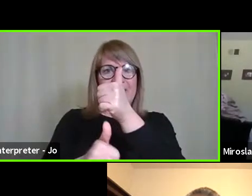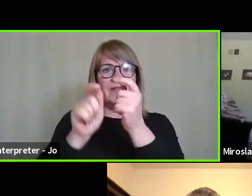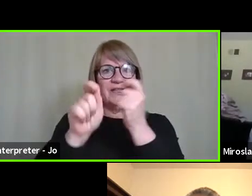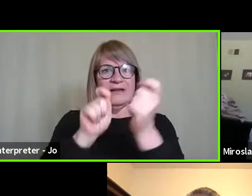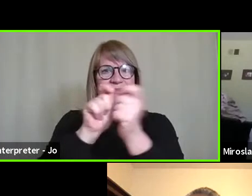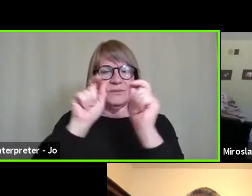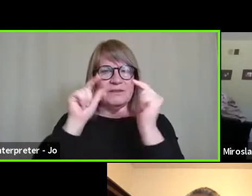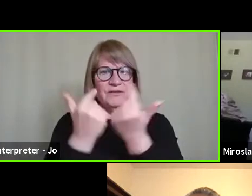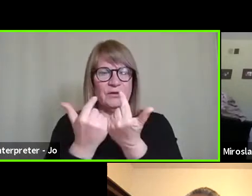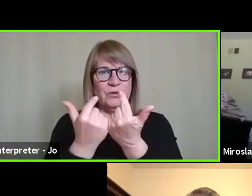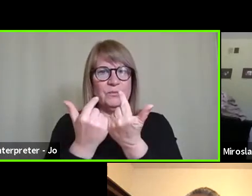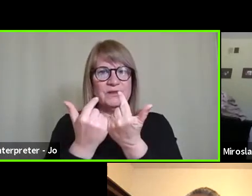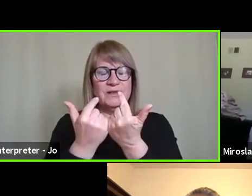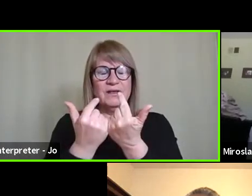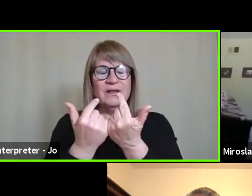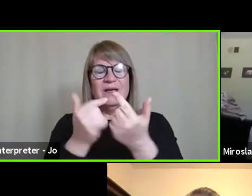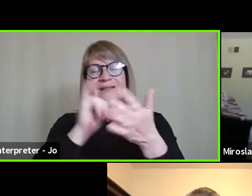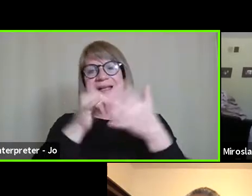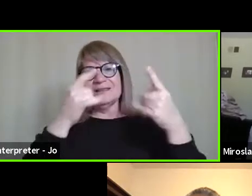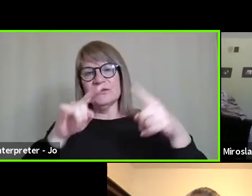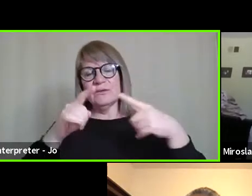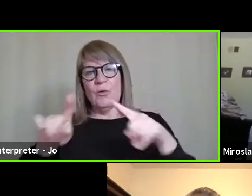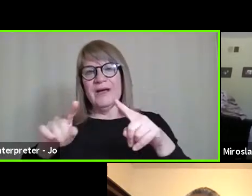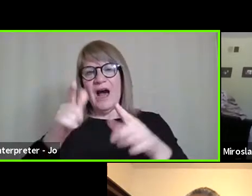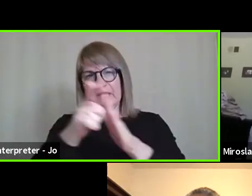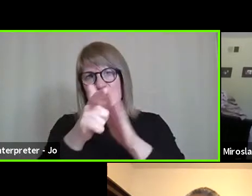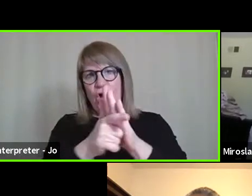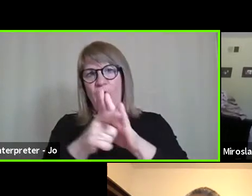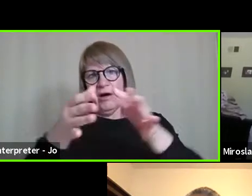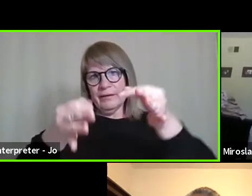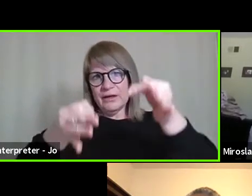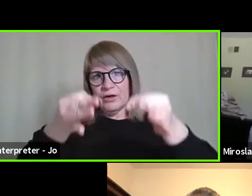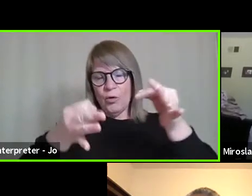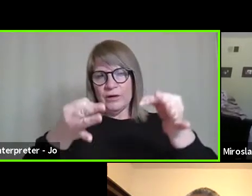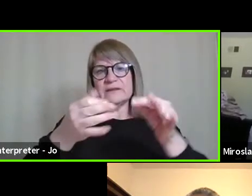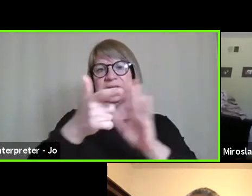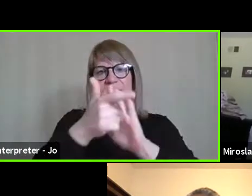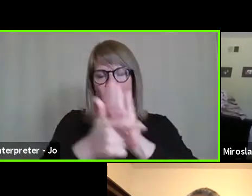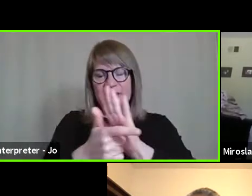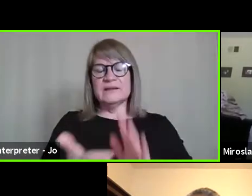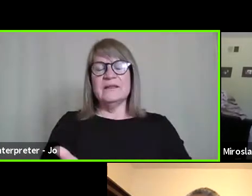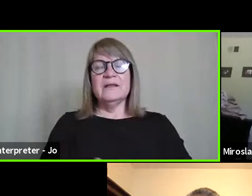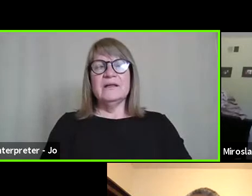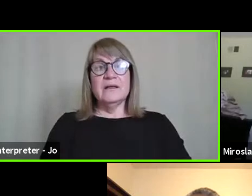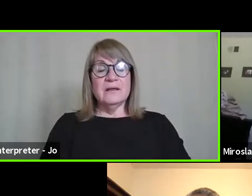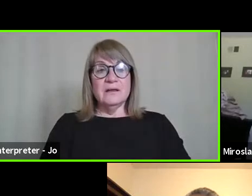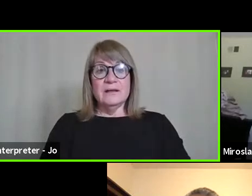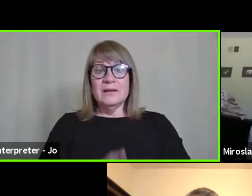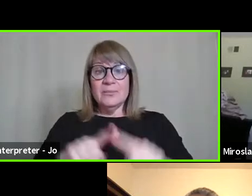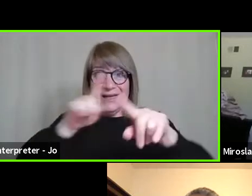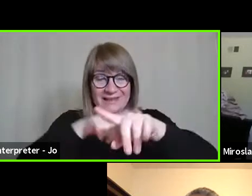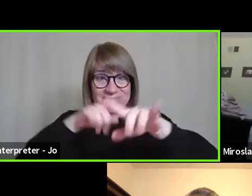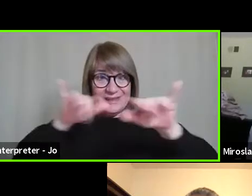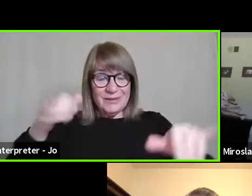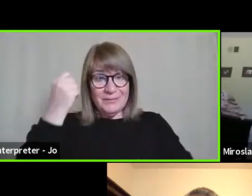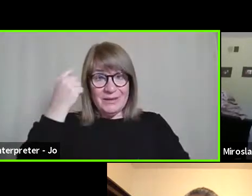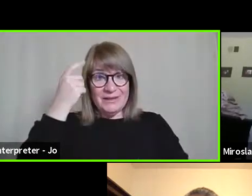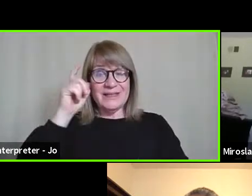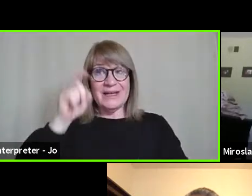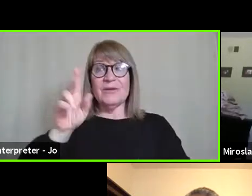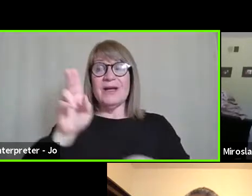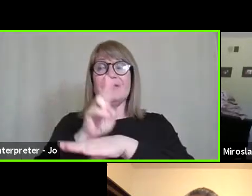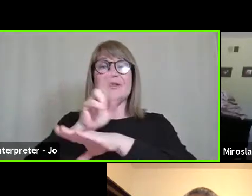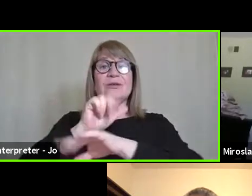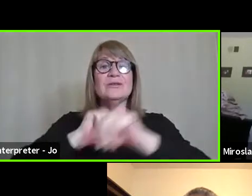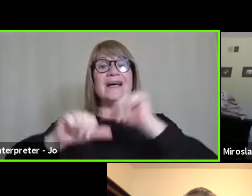as it plays out in law while at the same time making sure that we are uh using science responsibly in